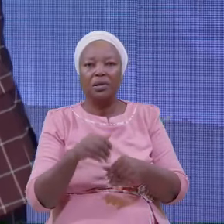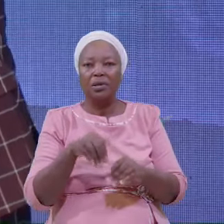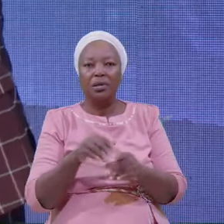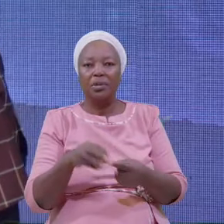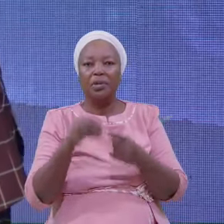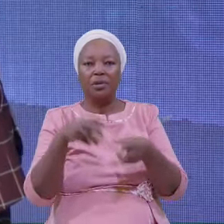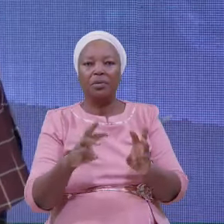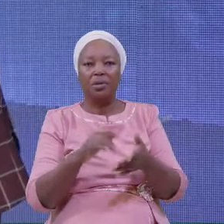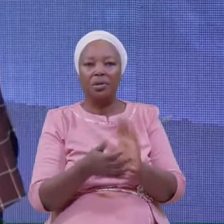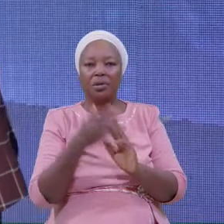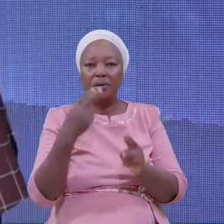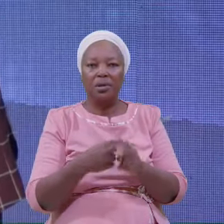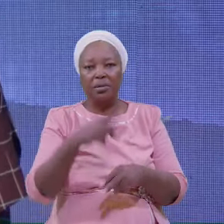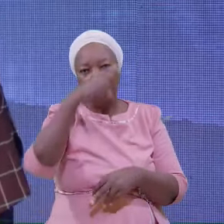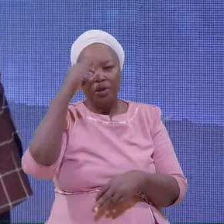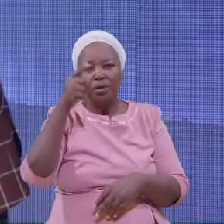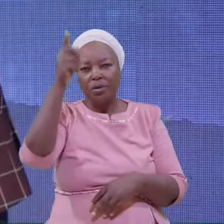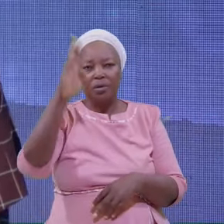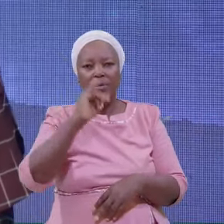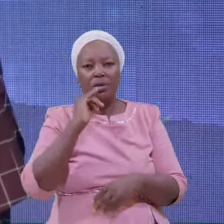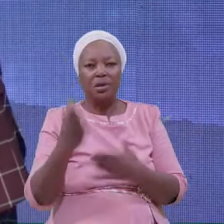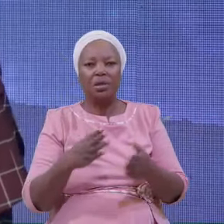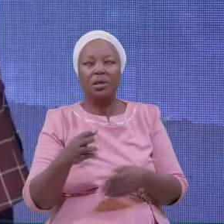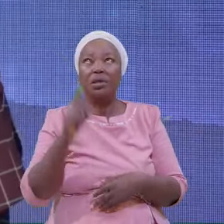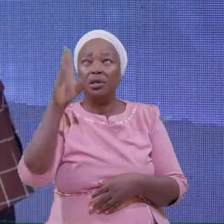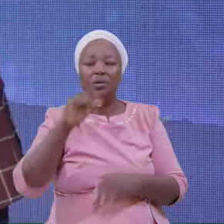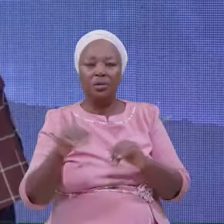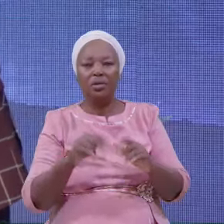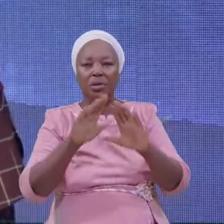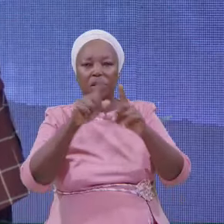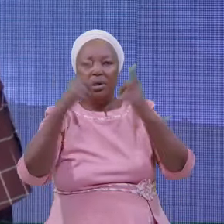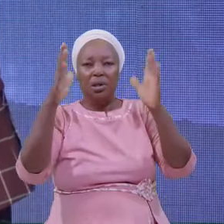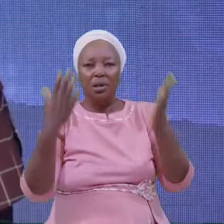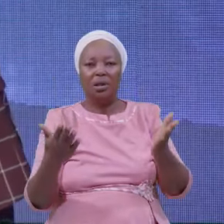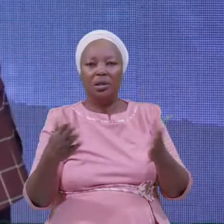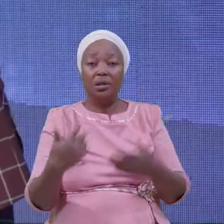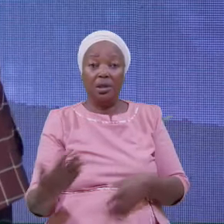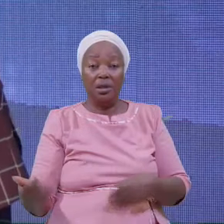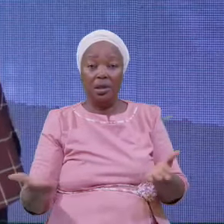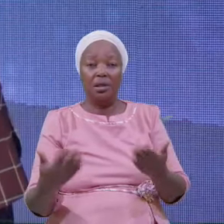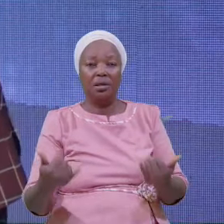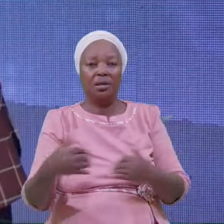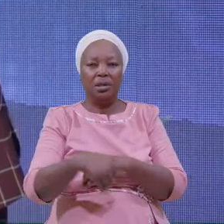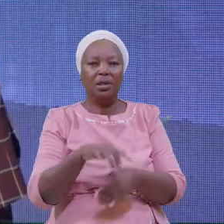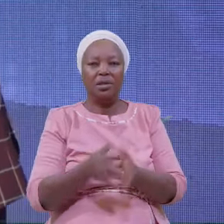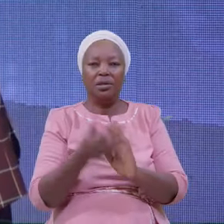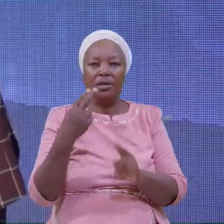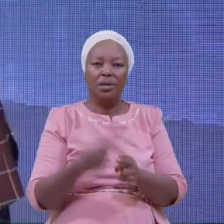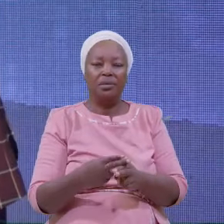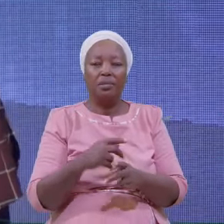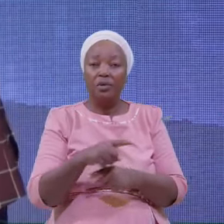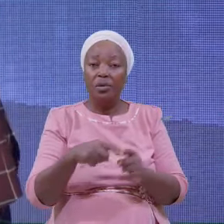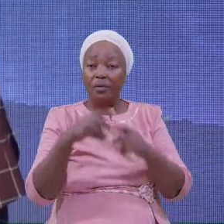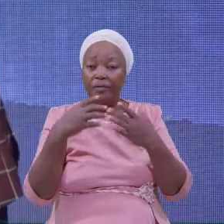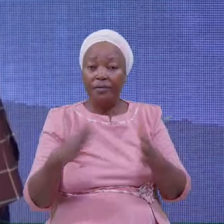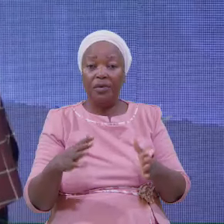God is going to do marvels tonight, wonders in our lives tonight. When you finish the counseling, when